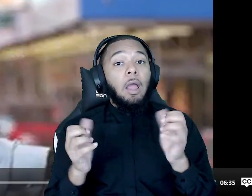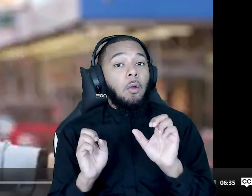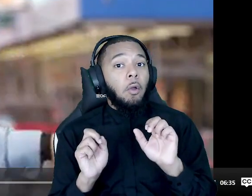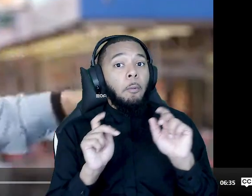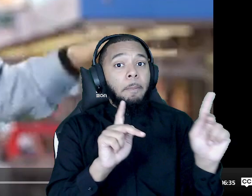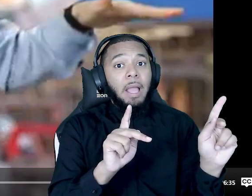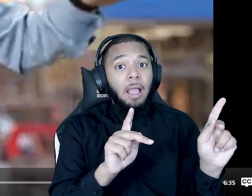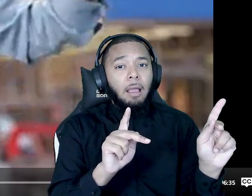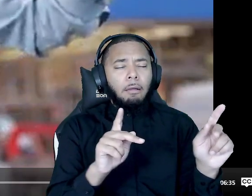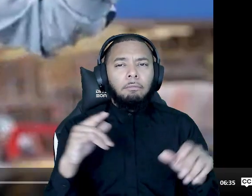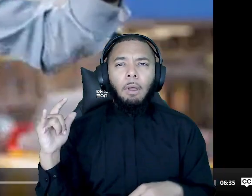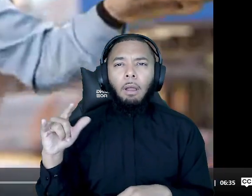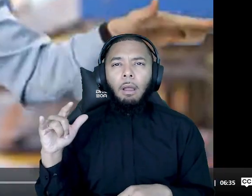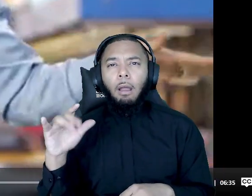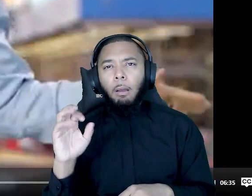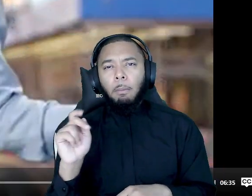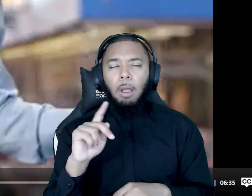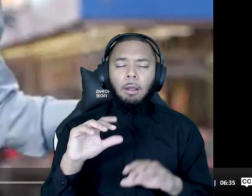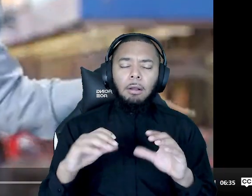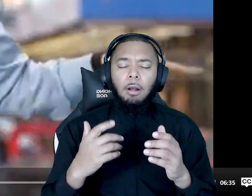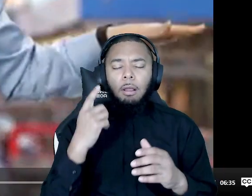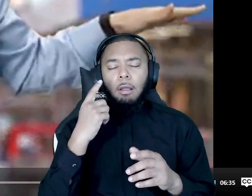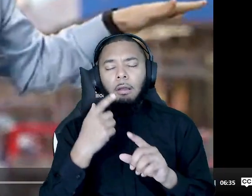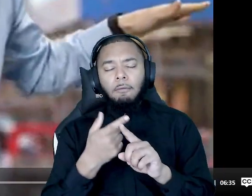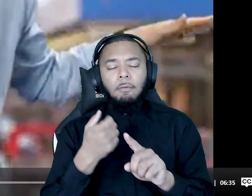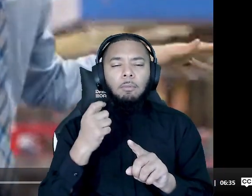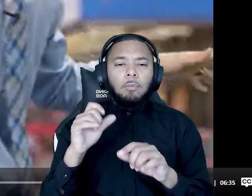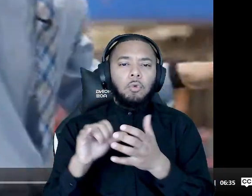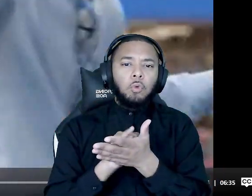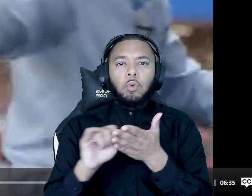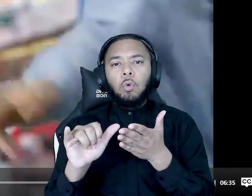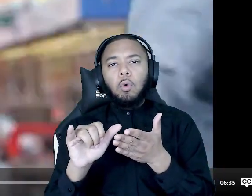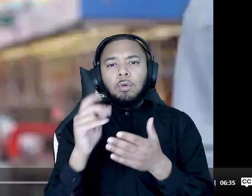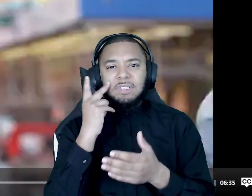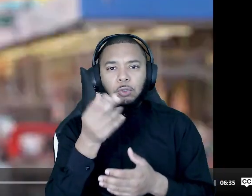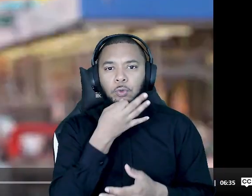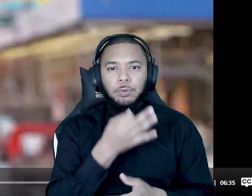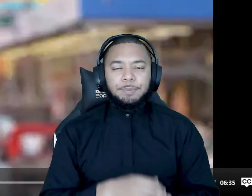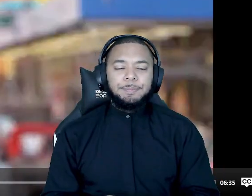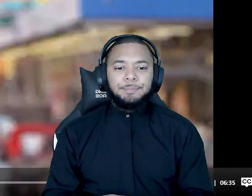fly back to the classroom from New York City. See you soon.